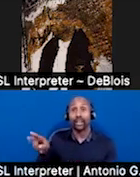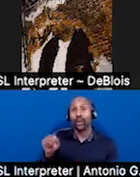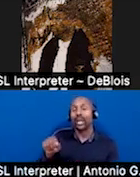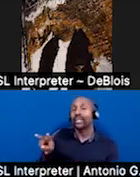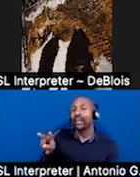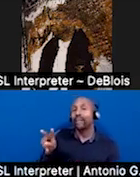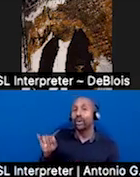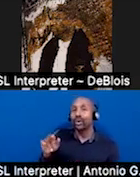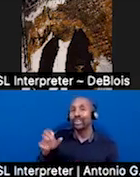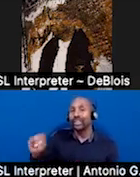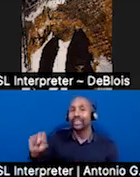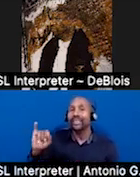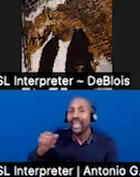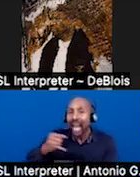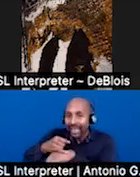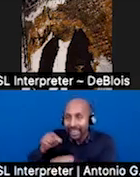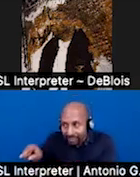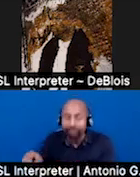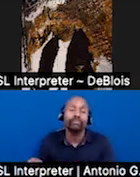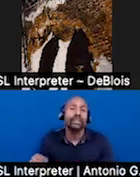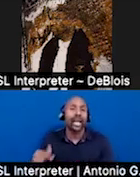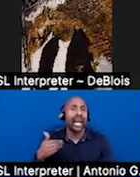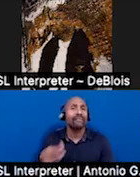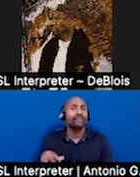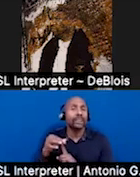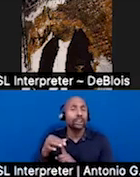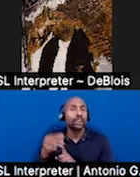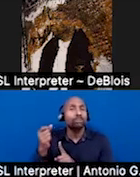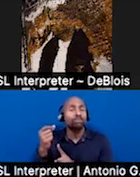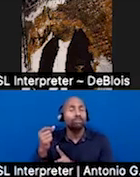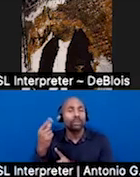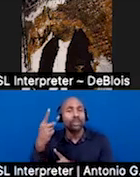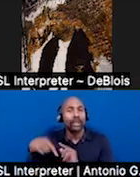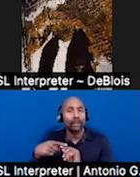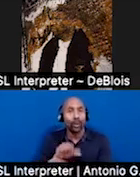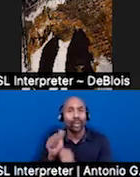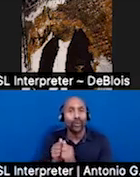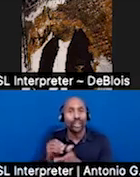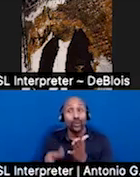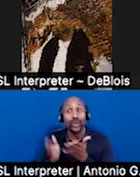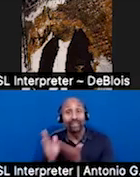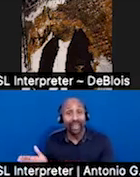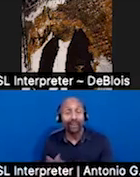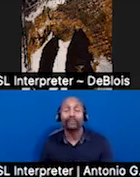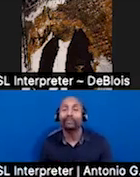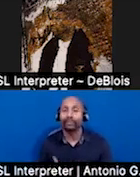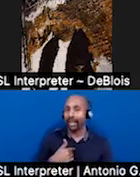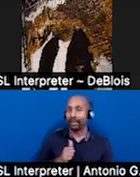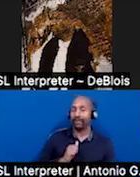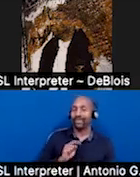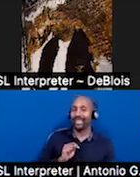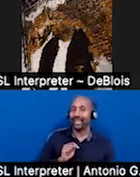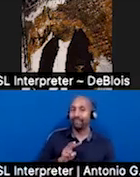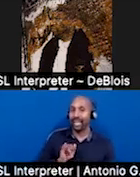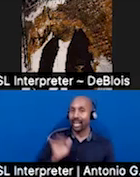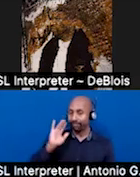unique insights into working with students there. And what I saw was that even, that